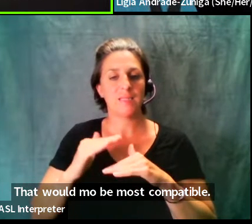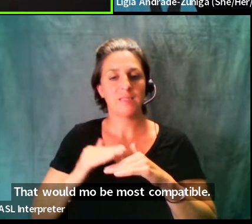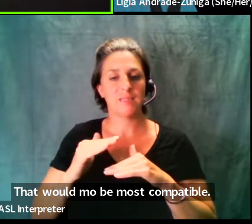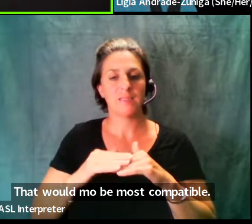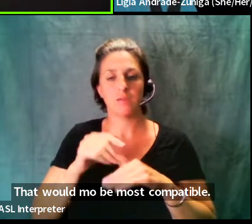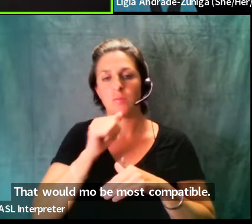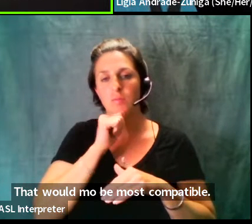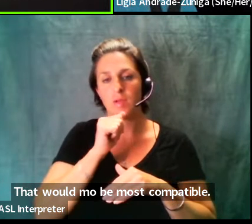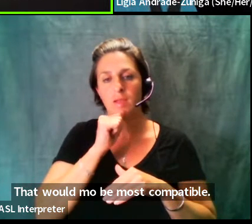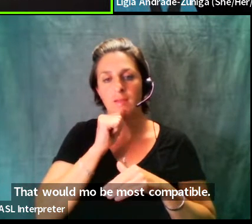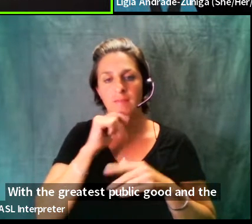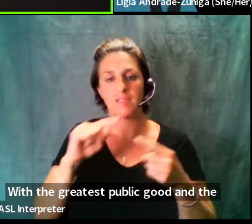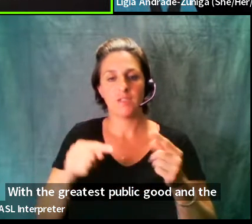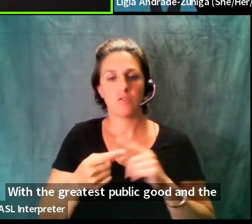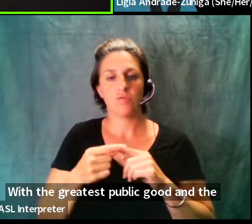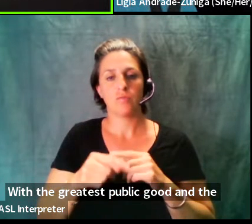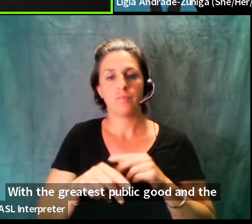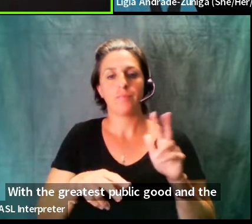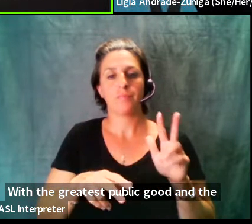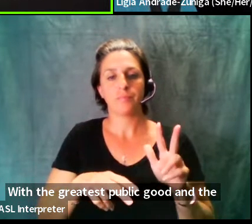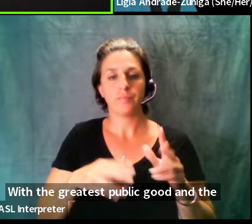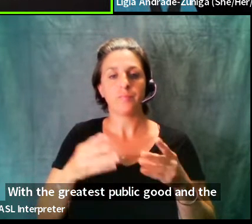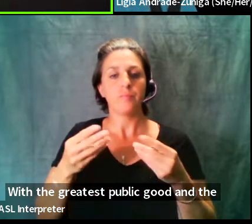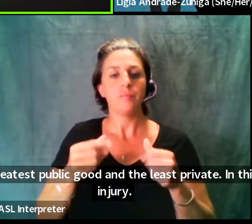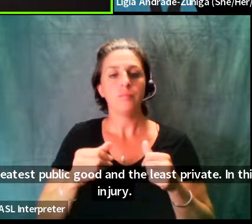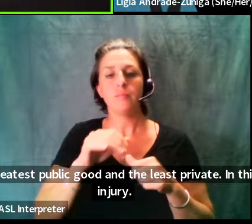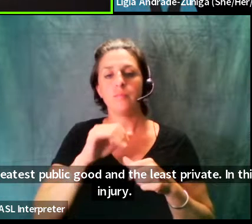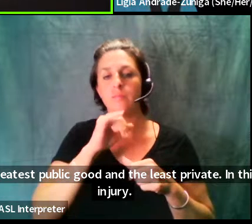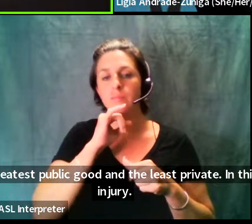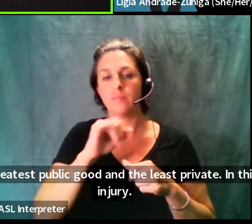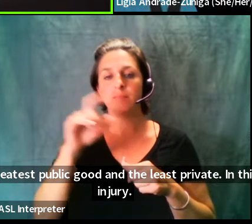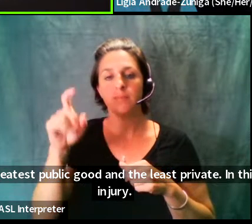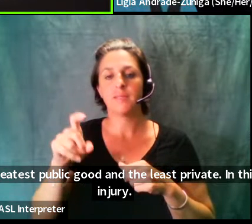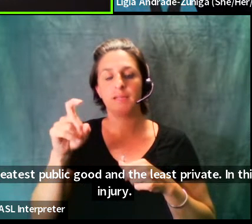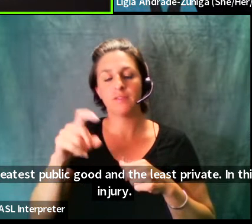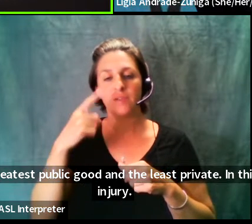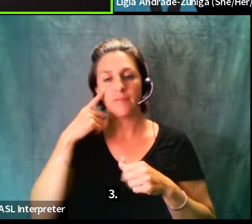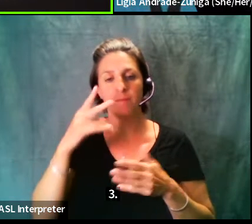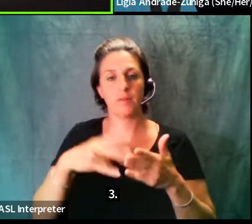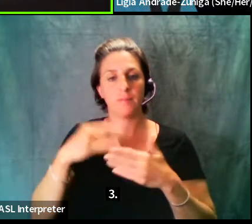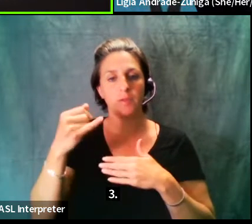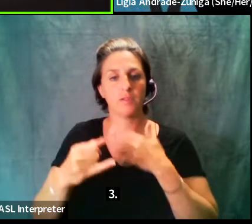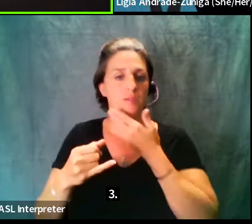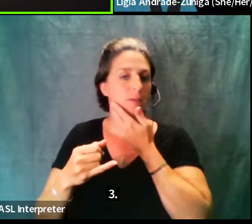injury. 3, the property is necessary for the project.